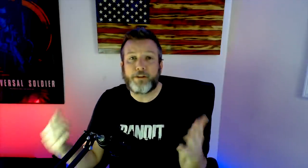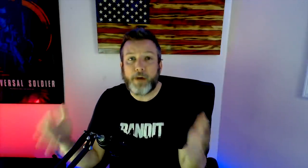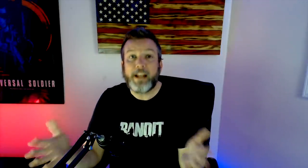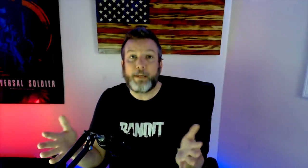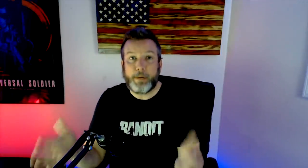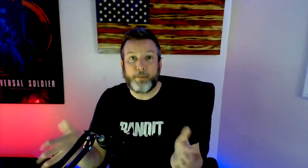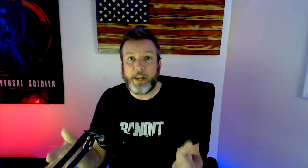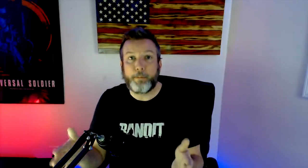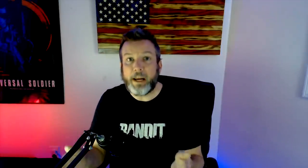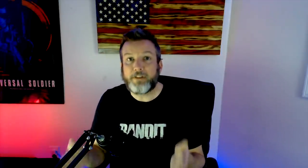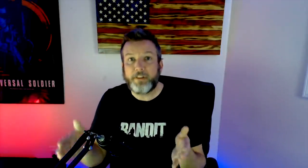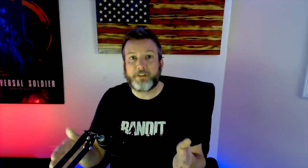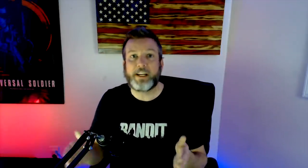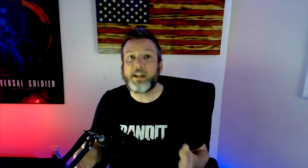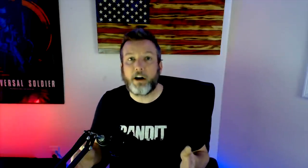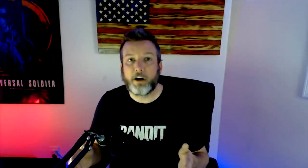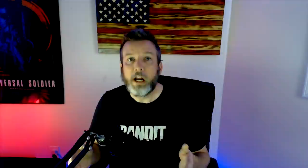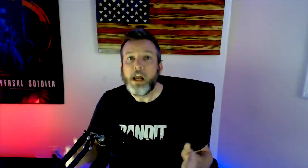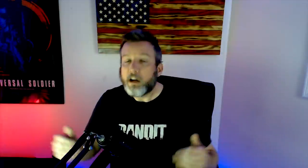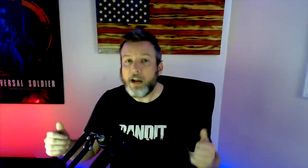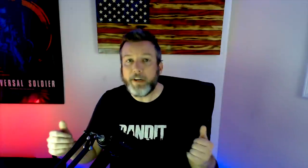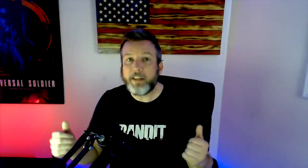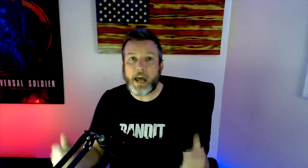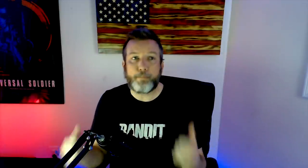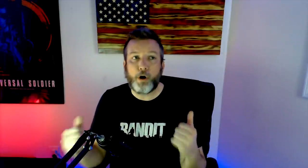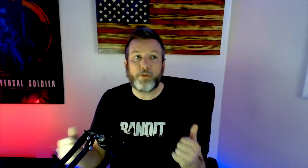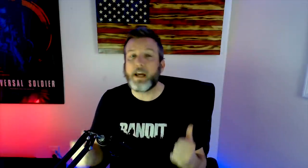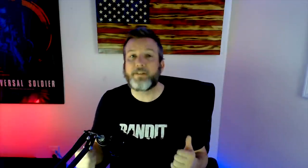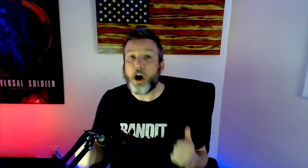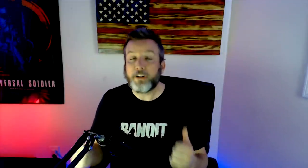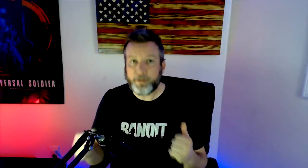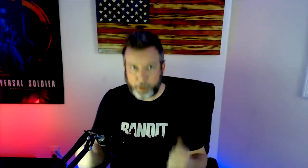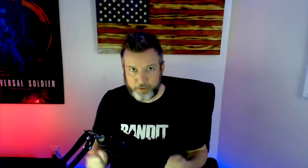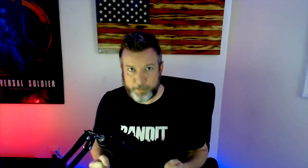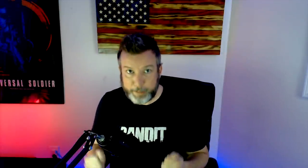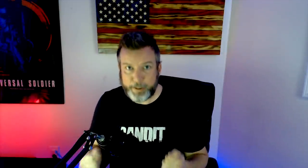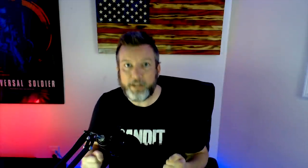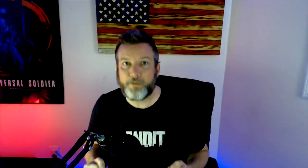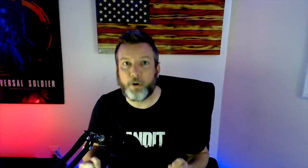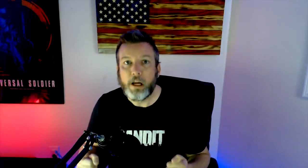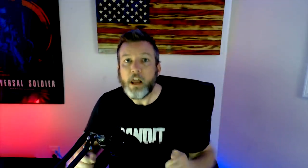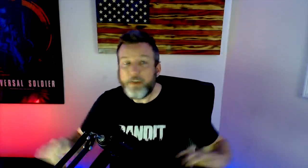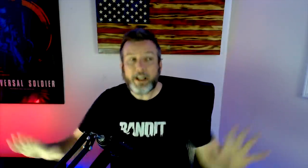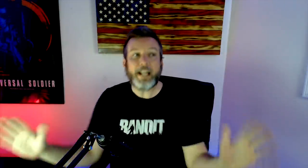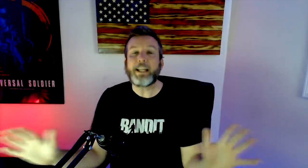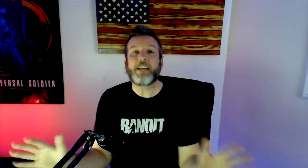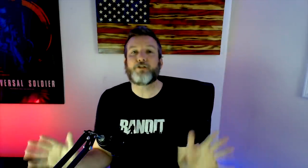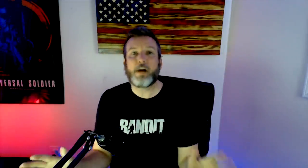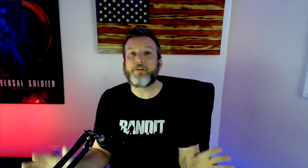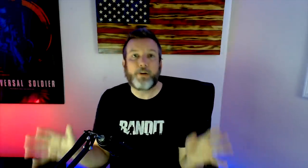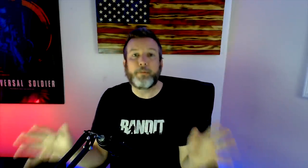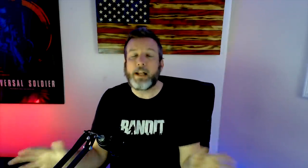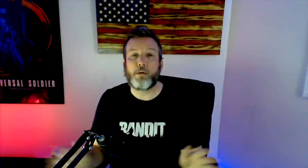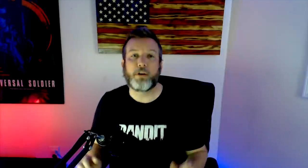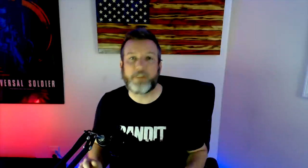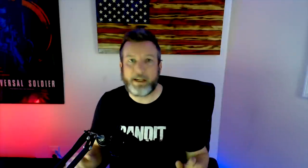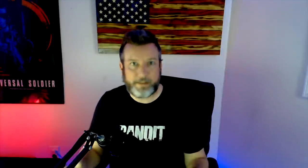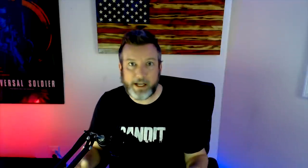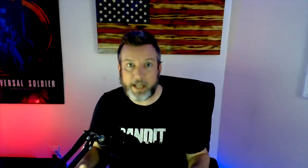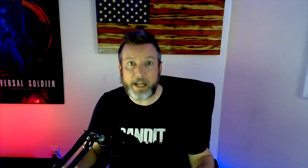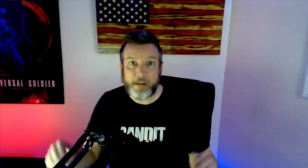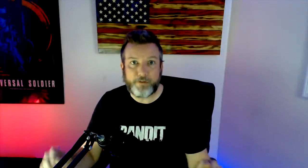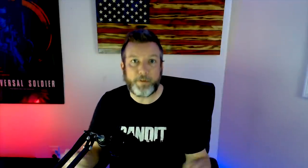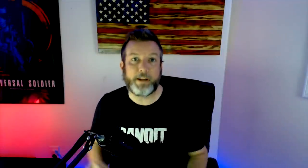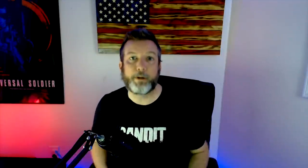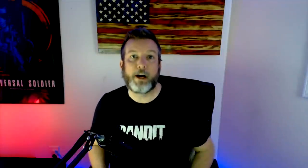begin threatening people there based on their skin color, claiming that protests aren't supposed to be peaceful, they're getting that straight from networks like